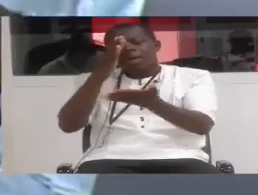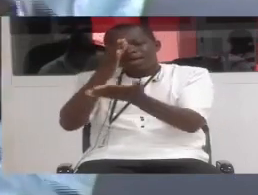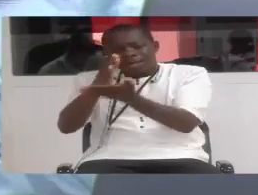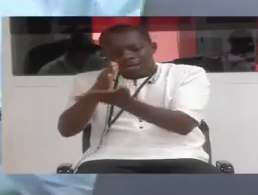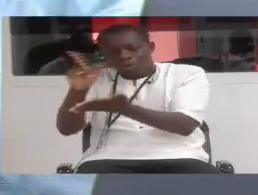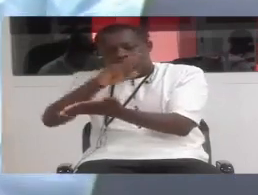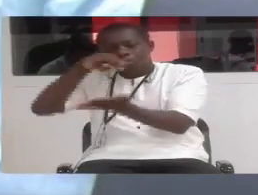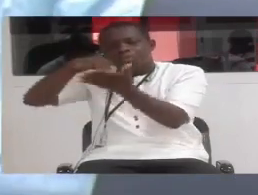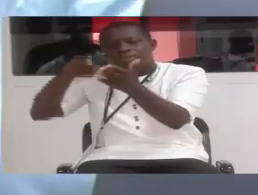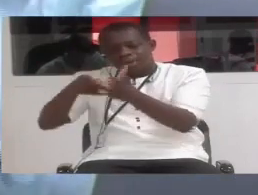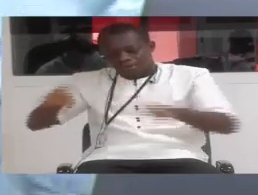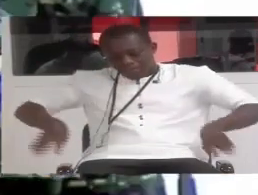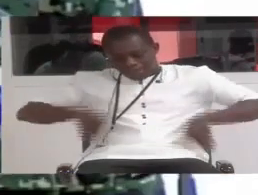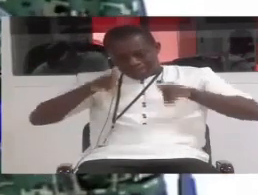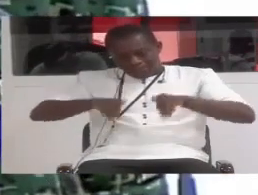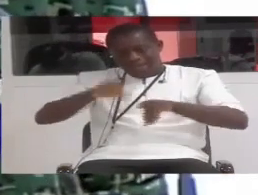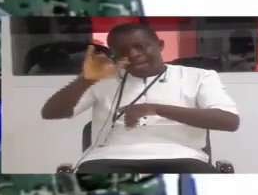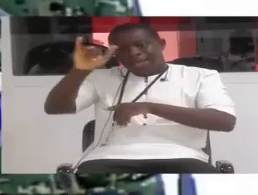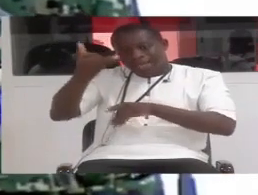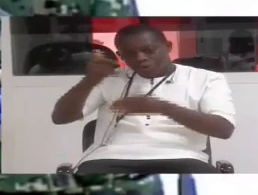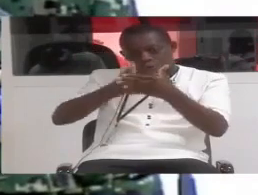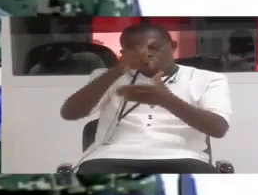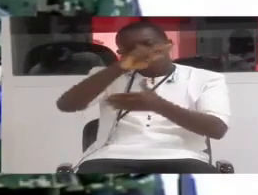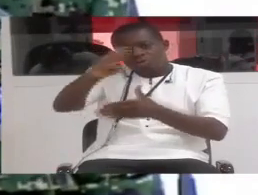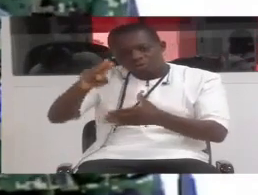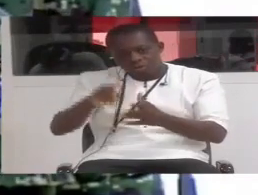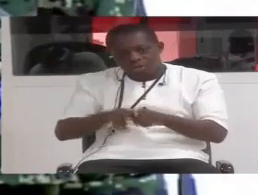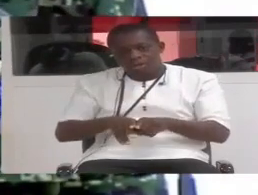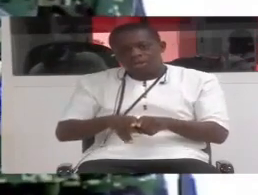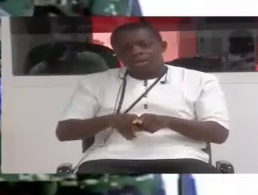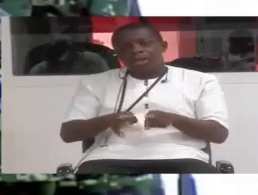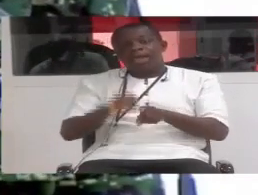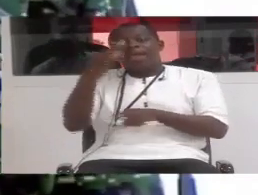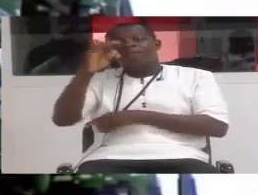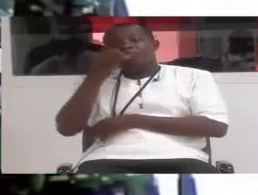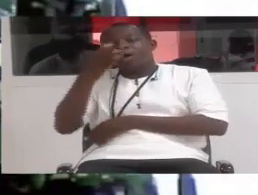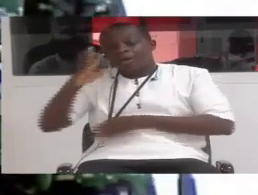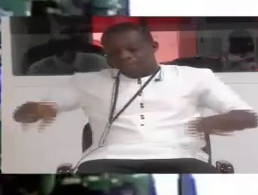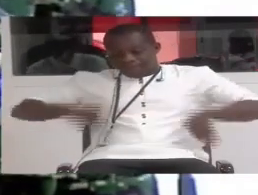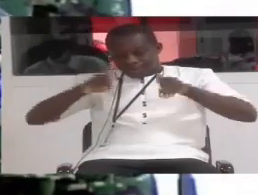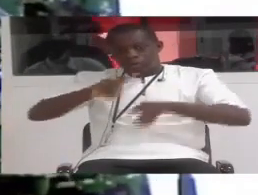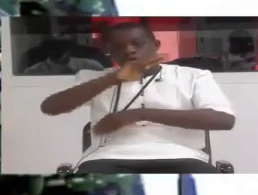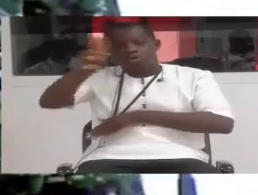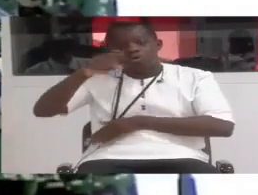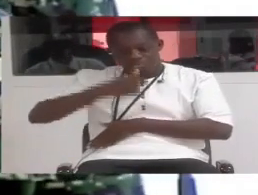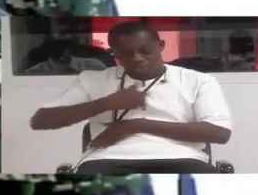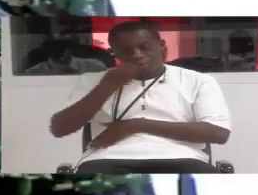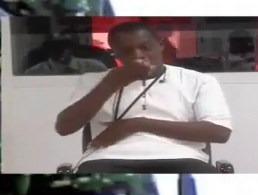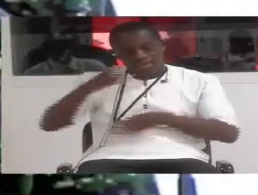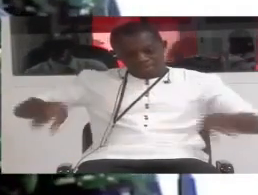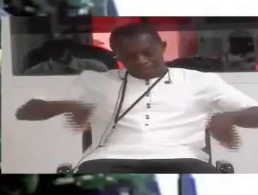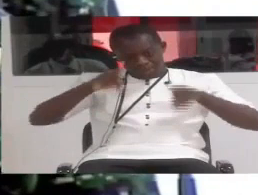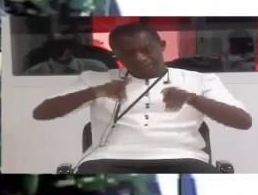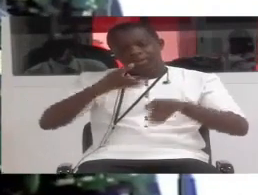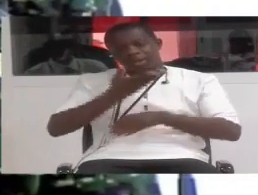participate or did they not participate? We dina ne suñ ne participate duñ participate nañ. di council bi lim laccé